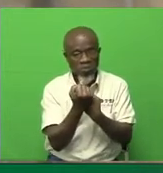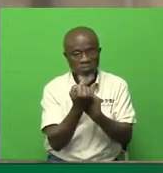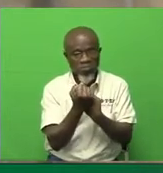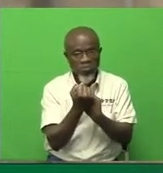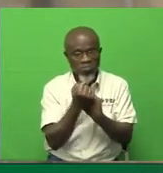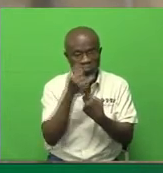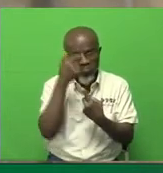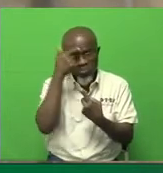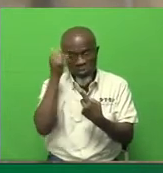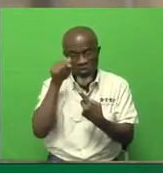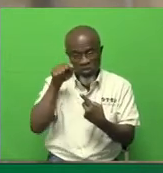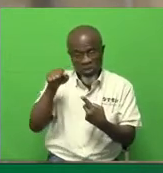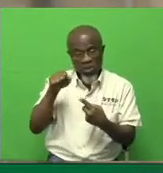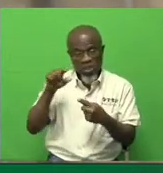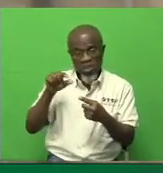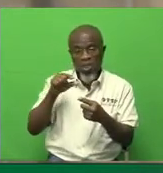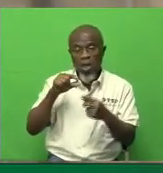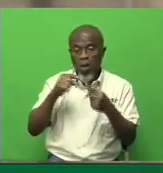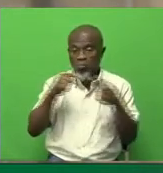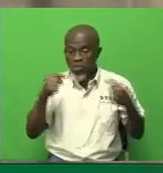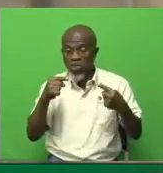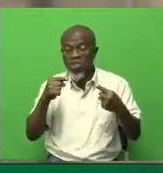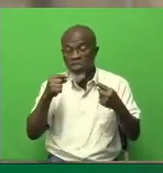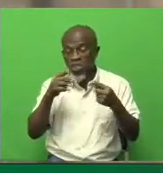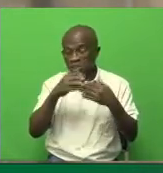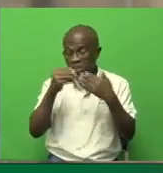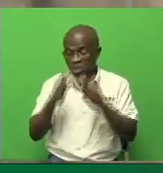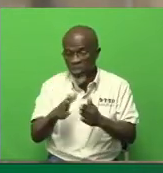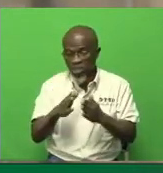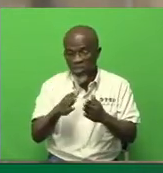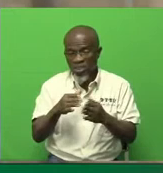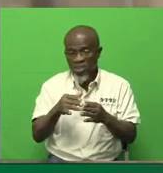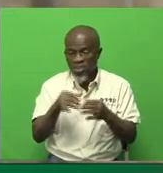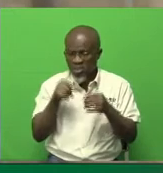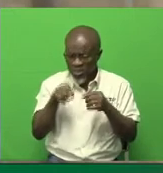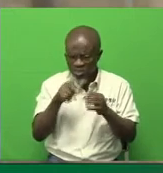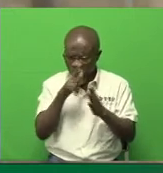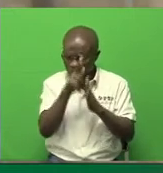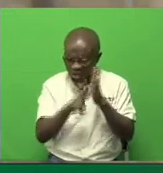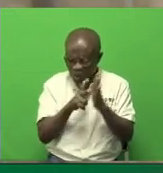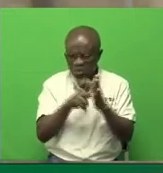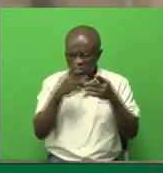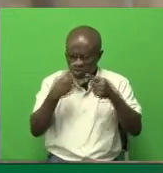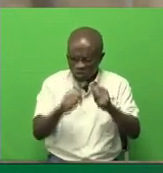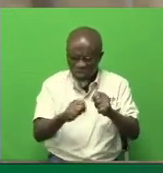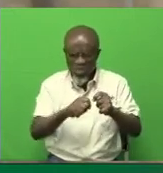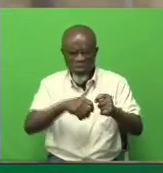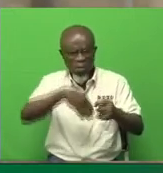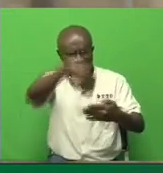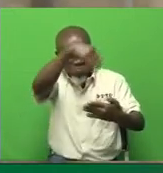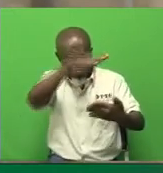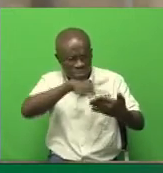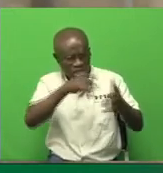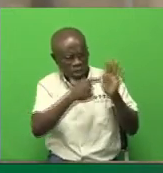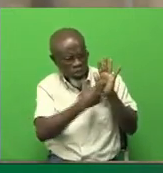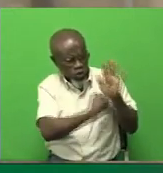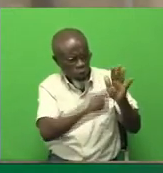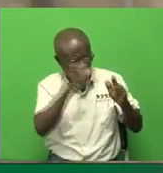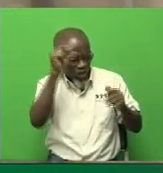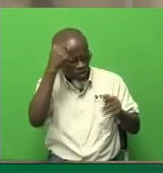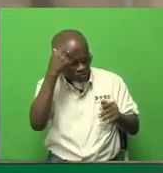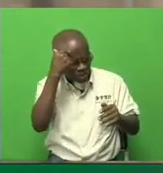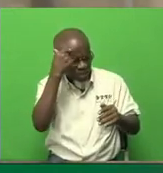pin this government as wicked and detached but nothing could be further from the truth nothing could be put up from the